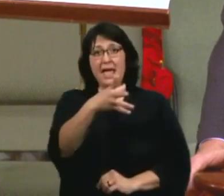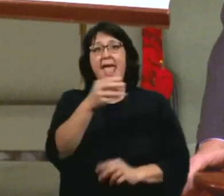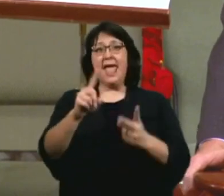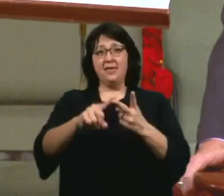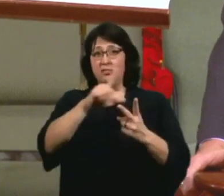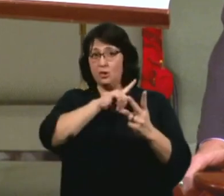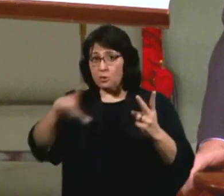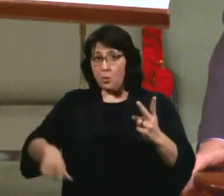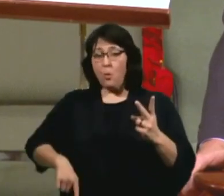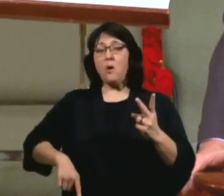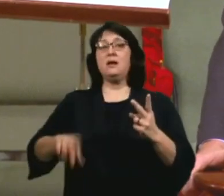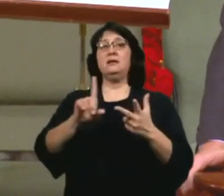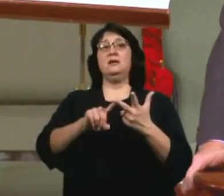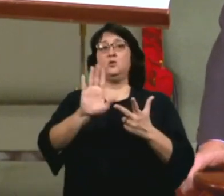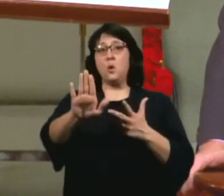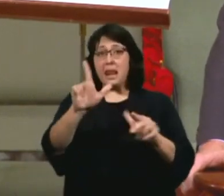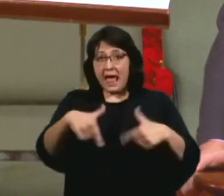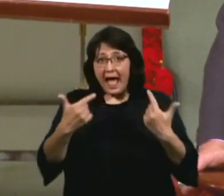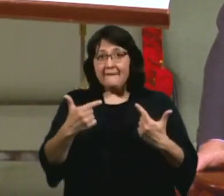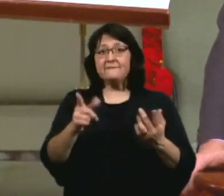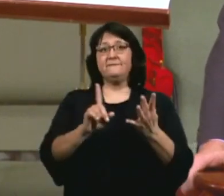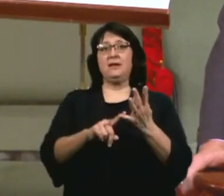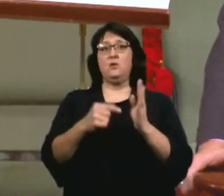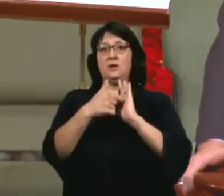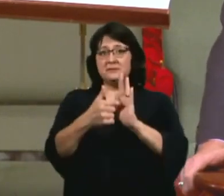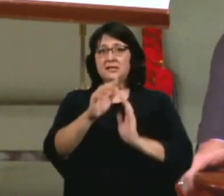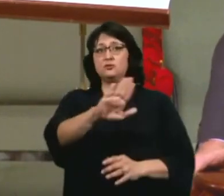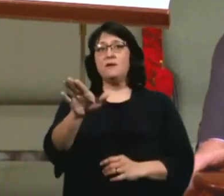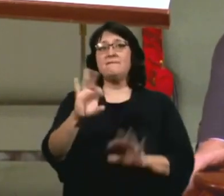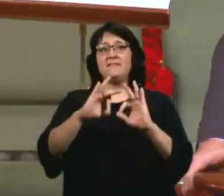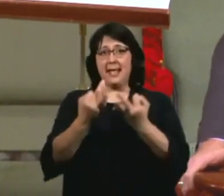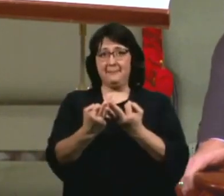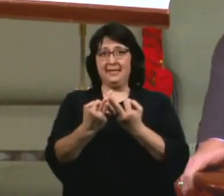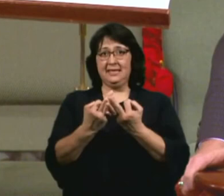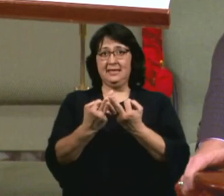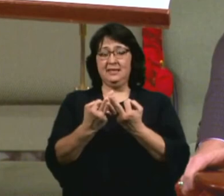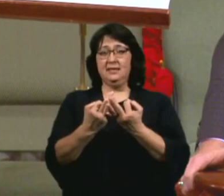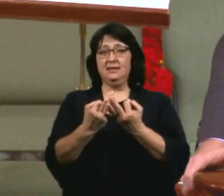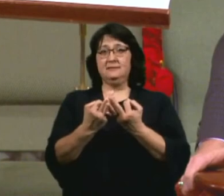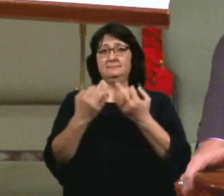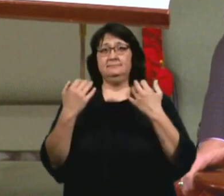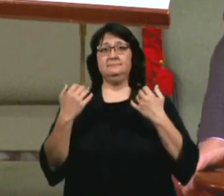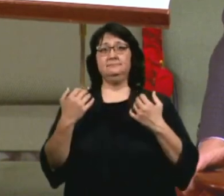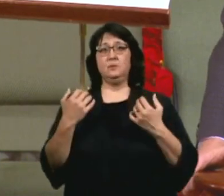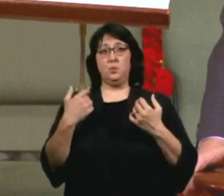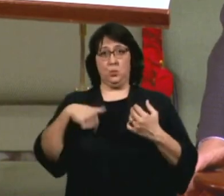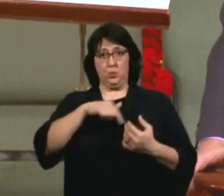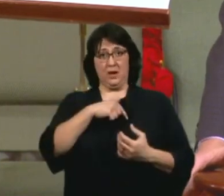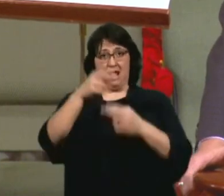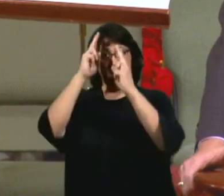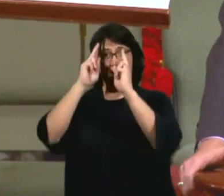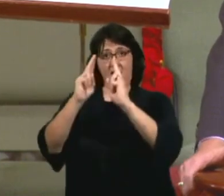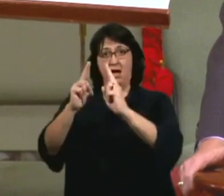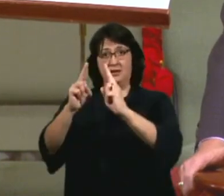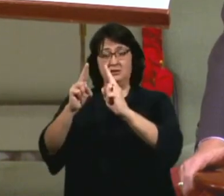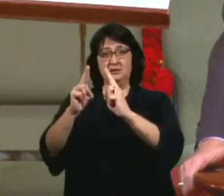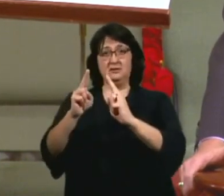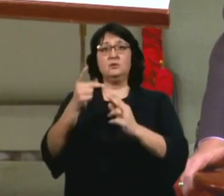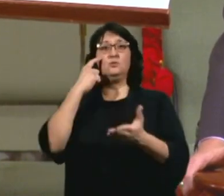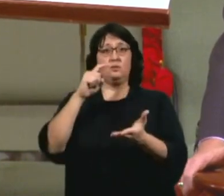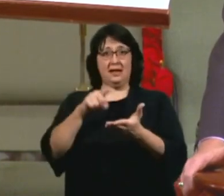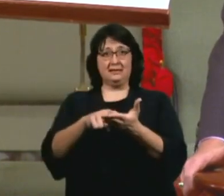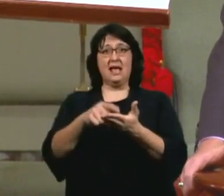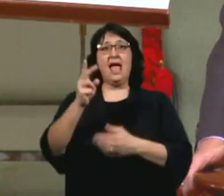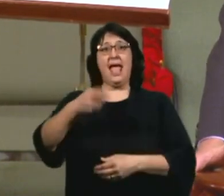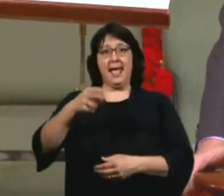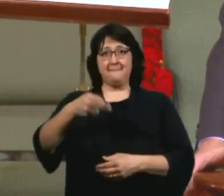the Lord, your life, but it represents your family. And on a day that we honor and recognize Hammond Baptist Schools,